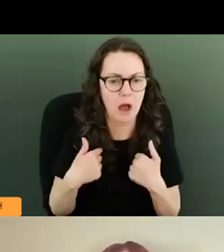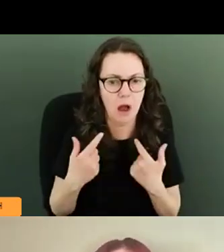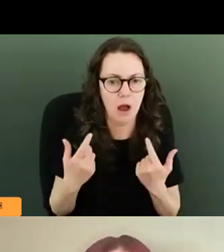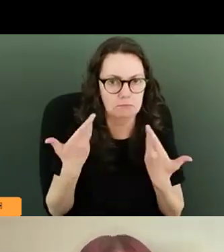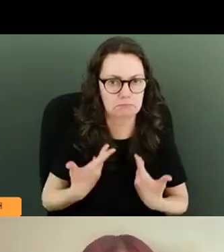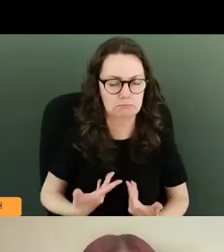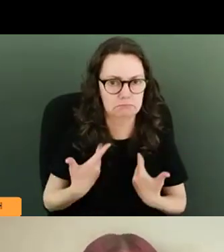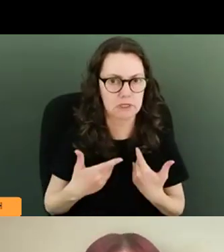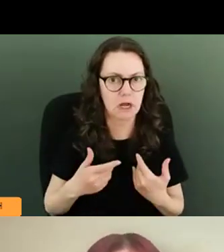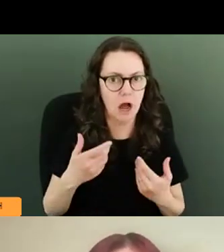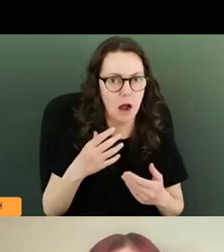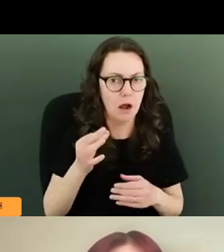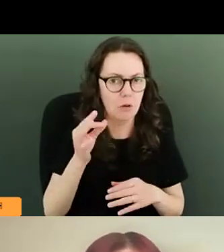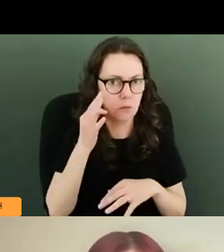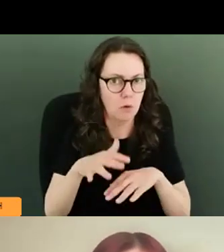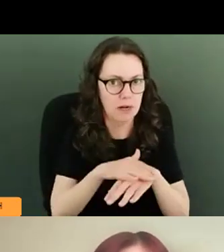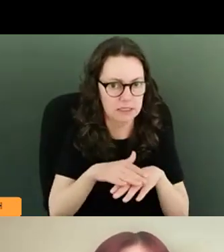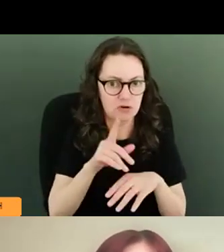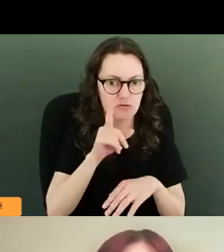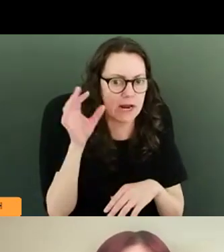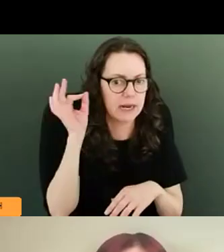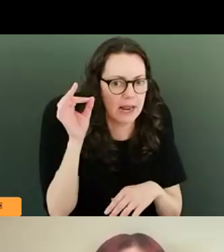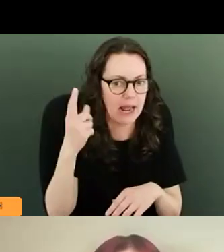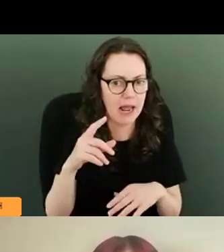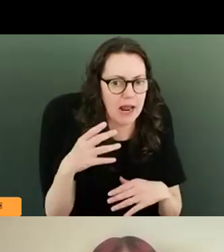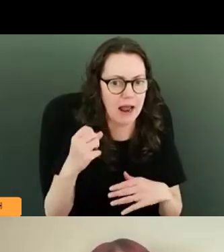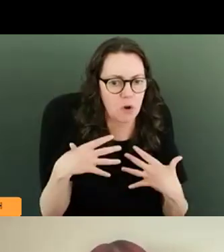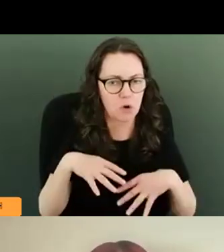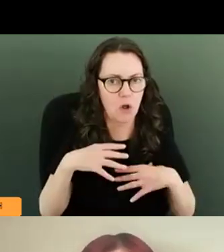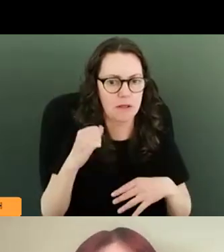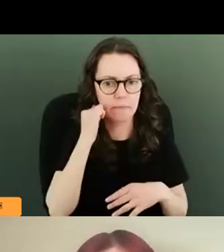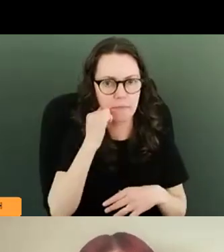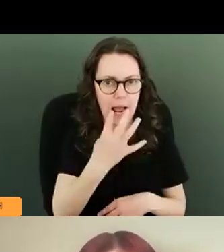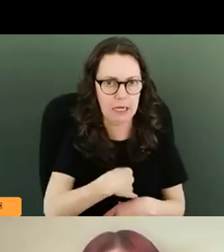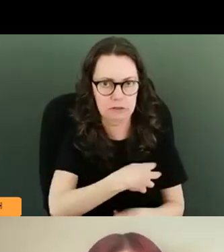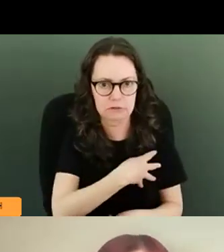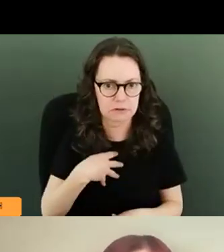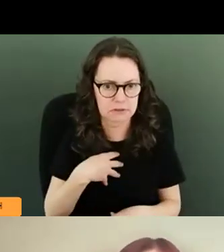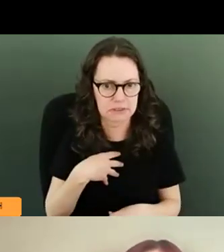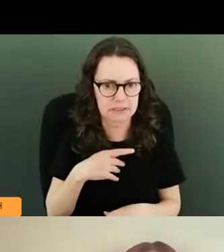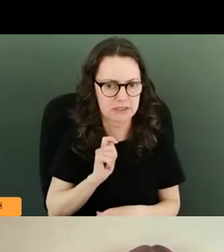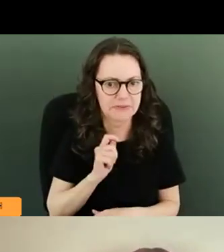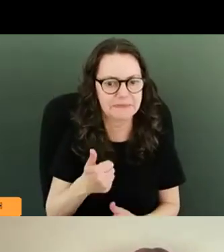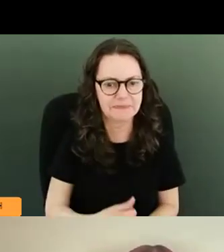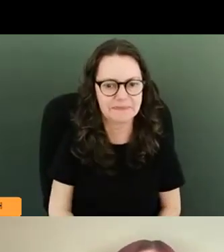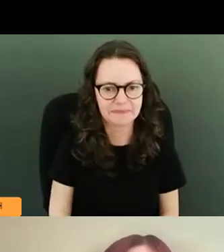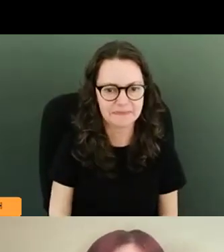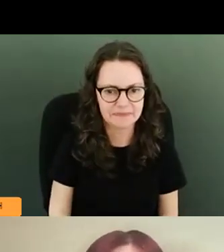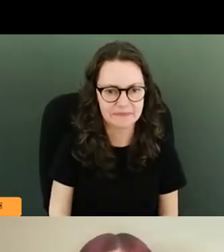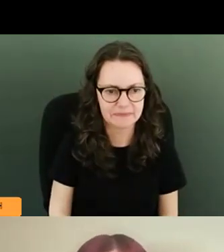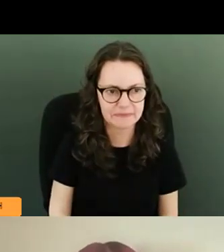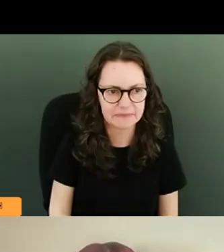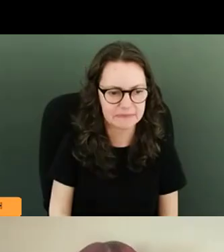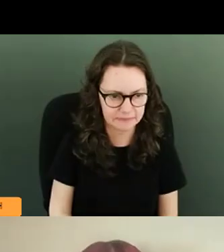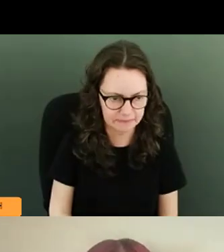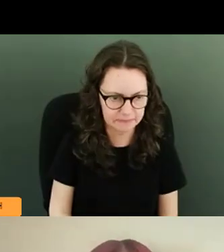I have light skin, red hair, and I'm wearing a black checkered t-shirt today. To answer